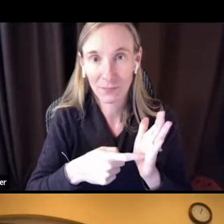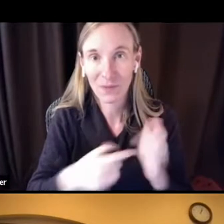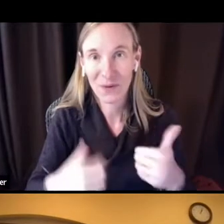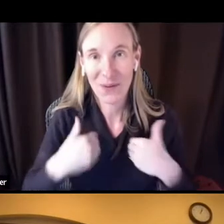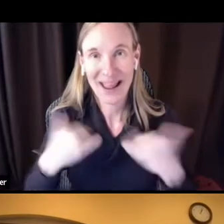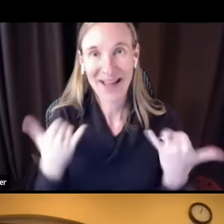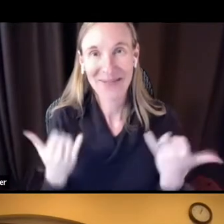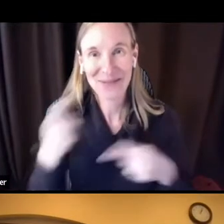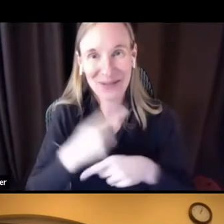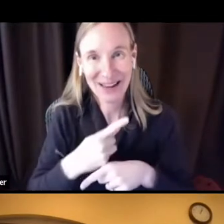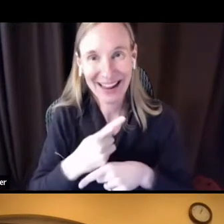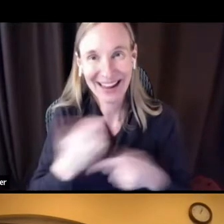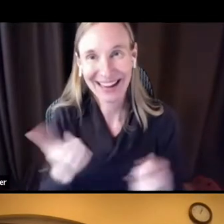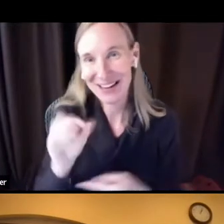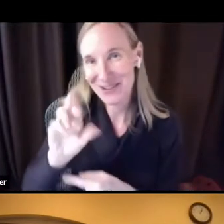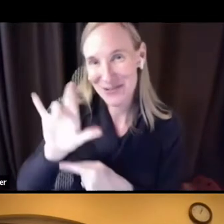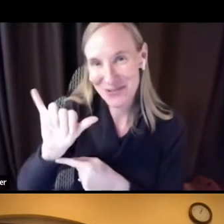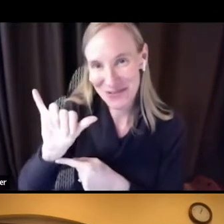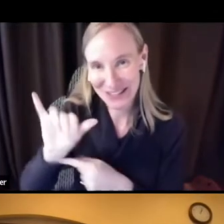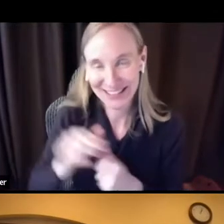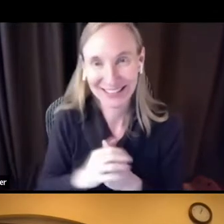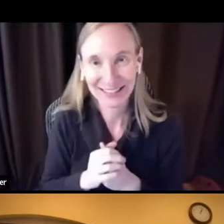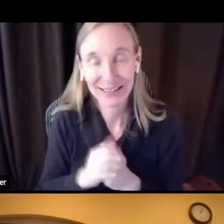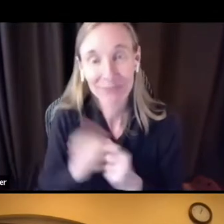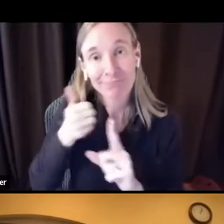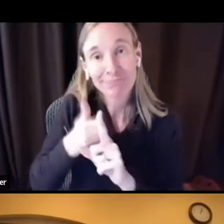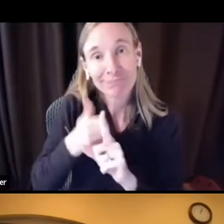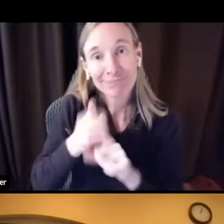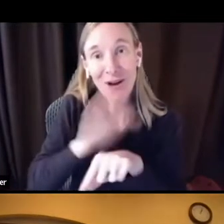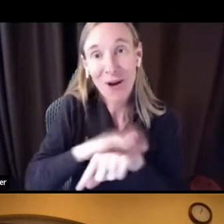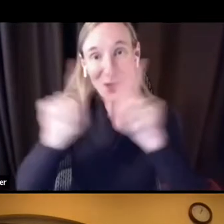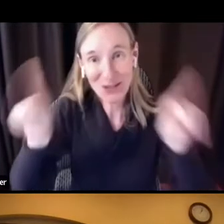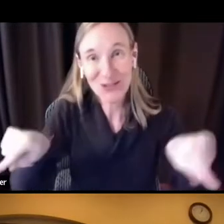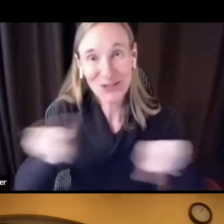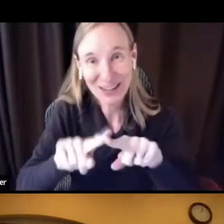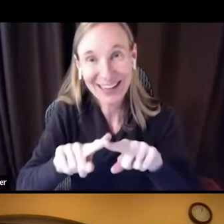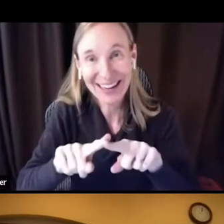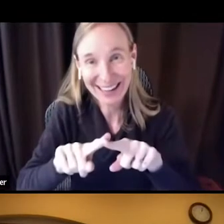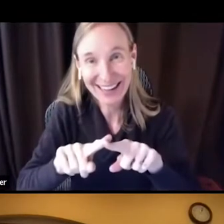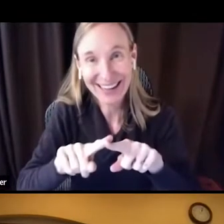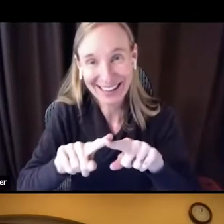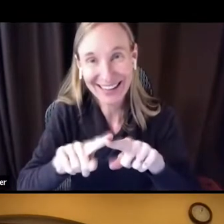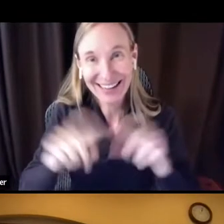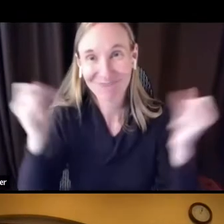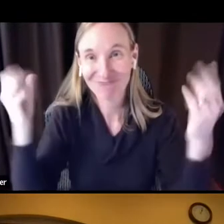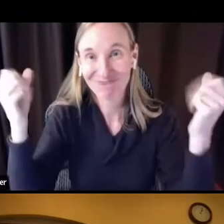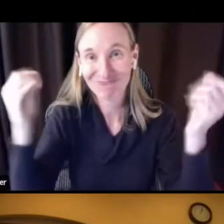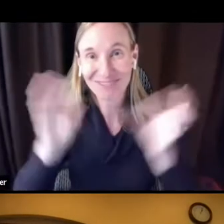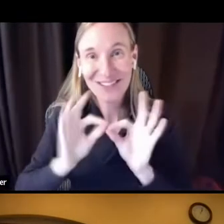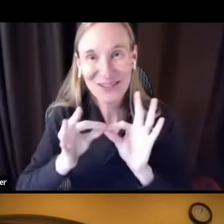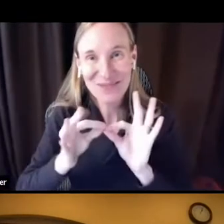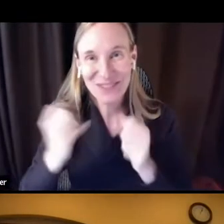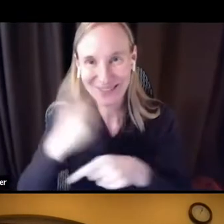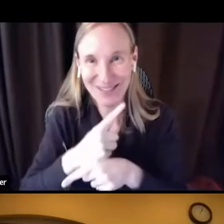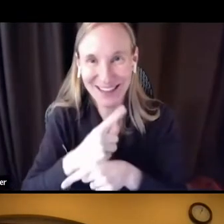us Corey, who is on the screen and doing sign language interpretation.